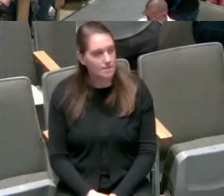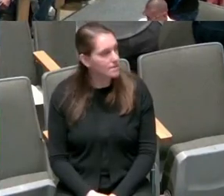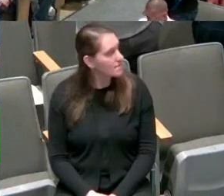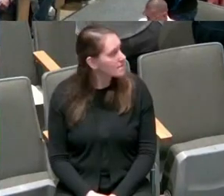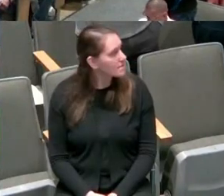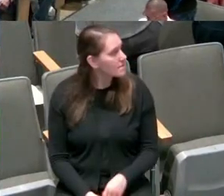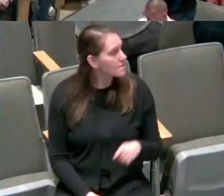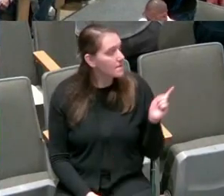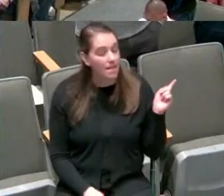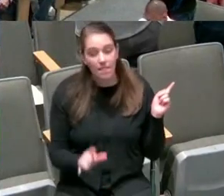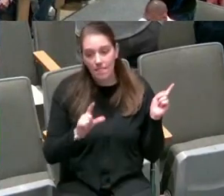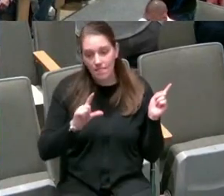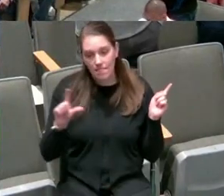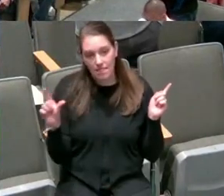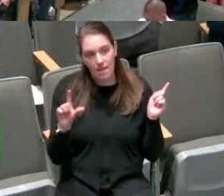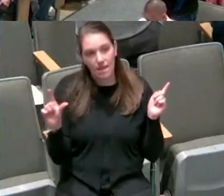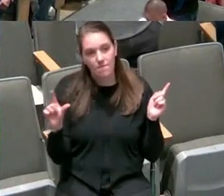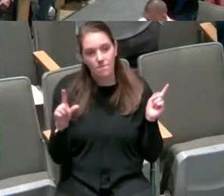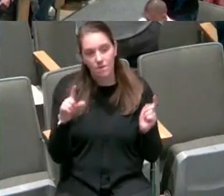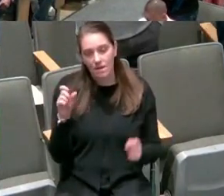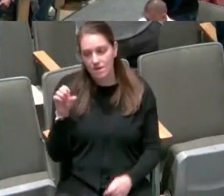stage left 110.